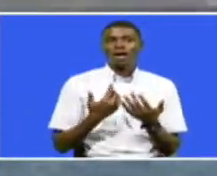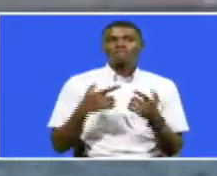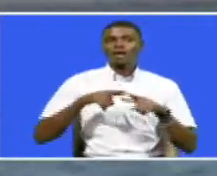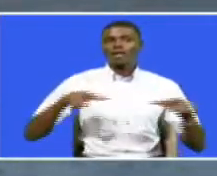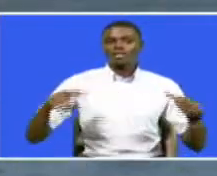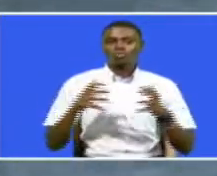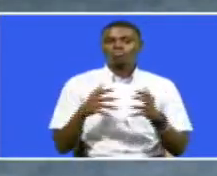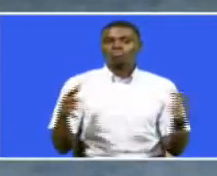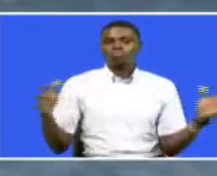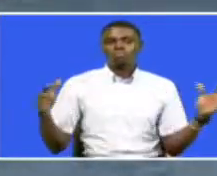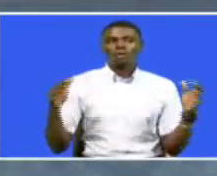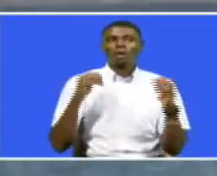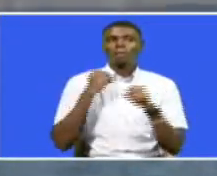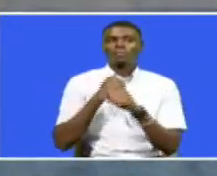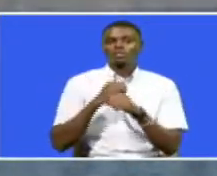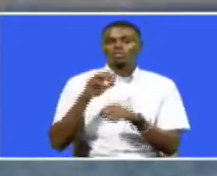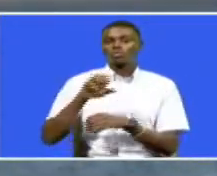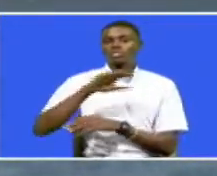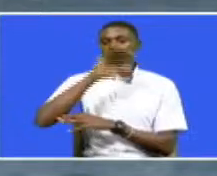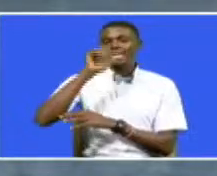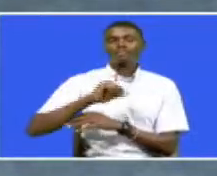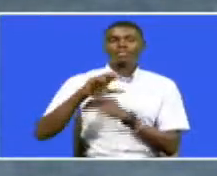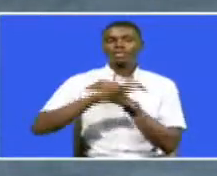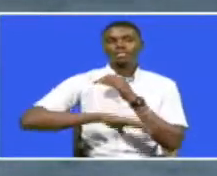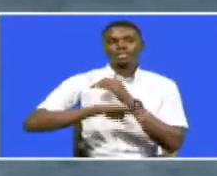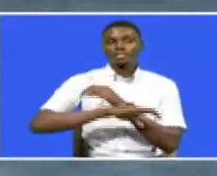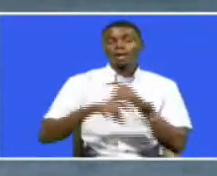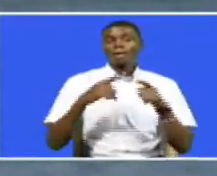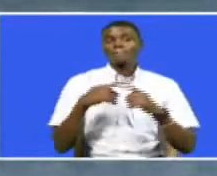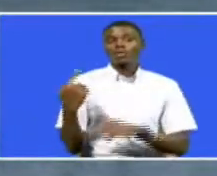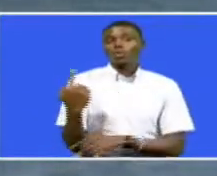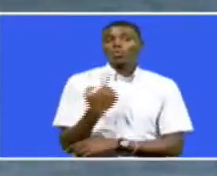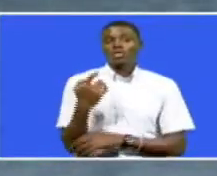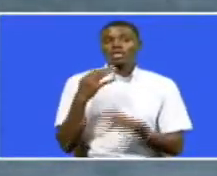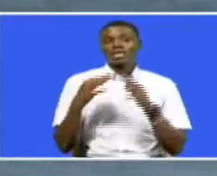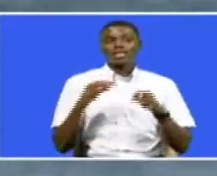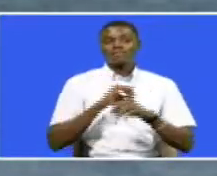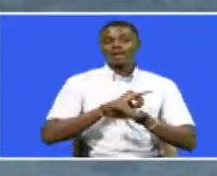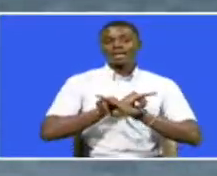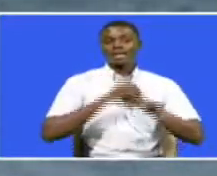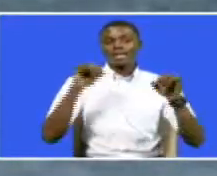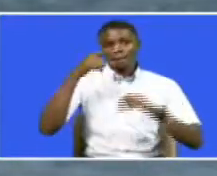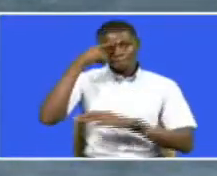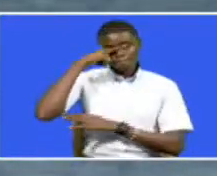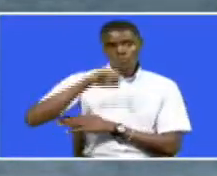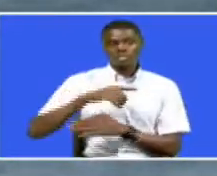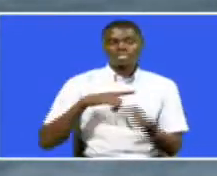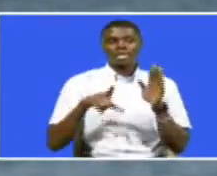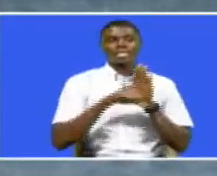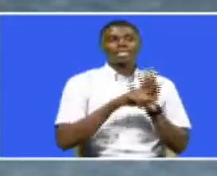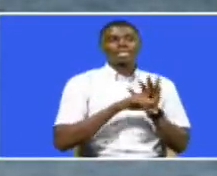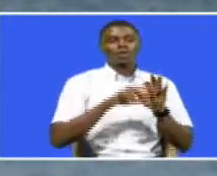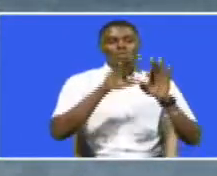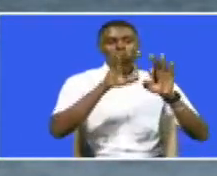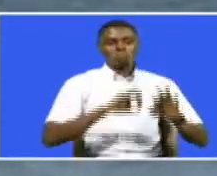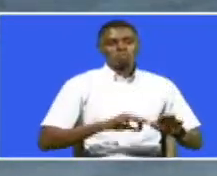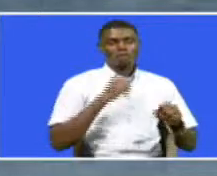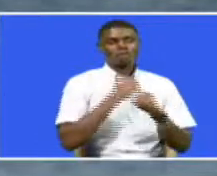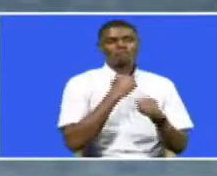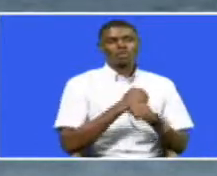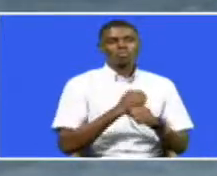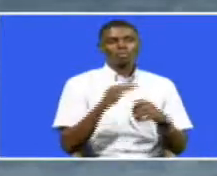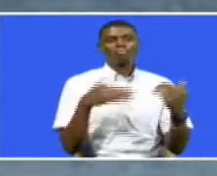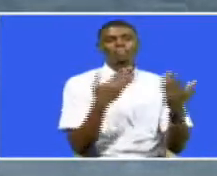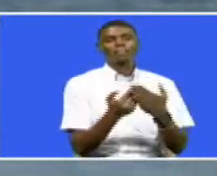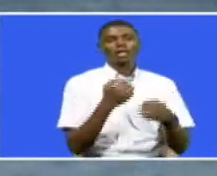expand the operation to East African countries, but only if clear policies and legal framework will be laid to